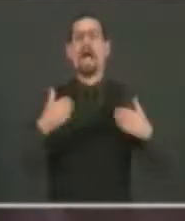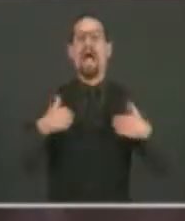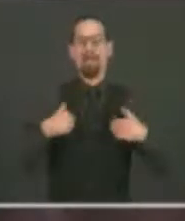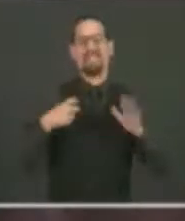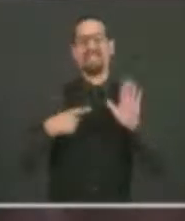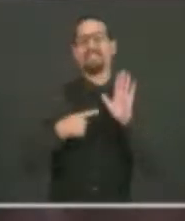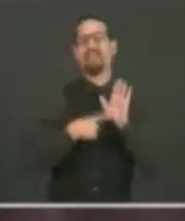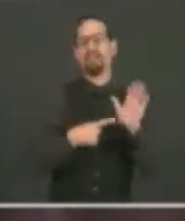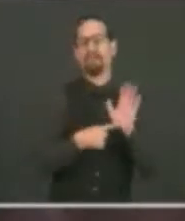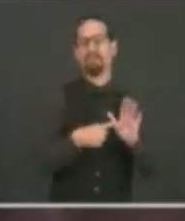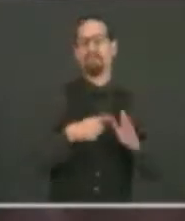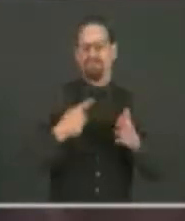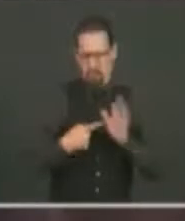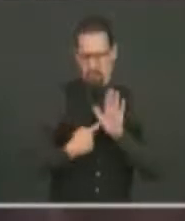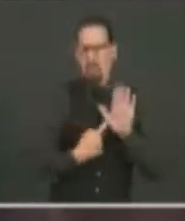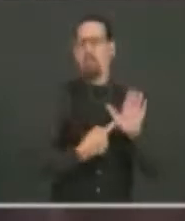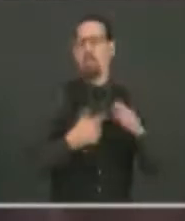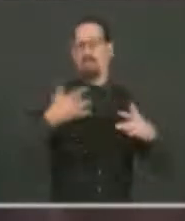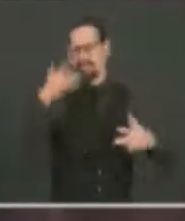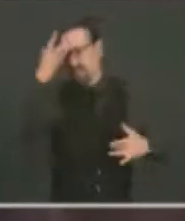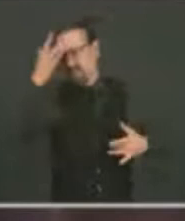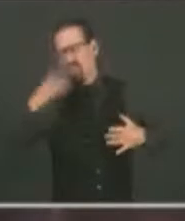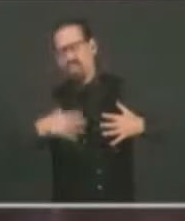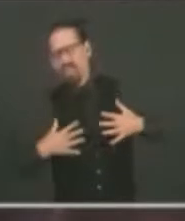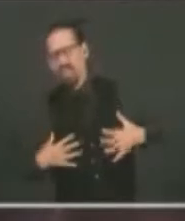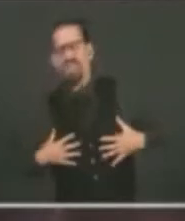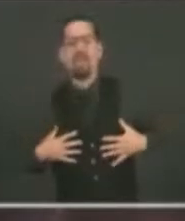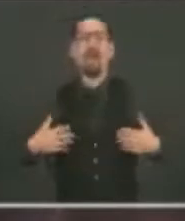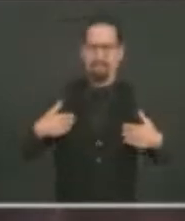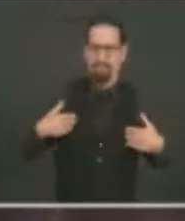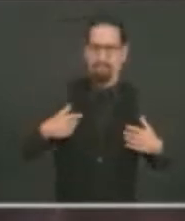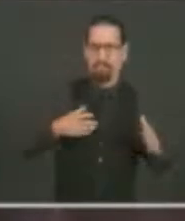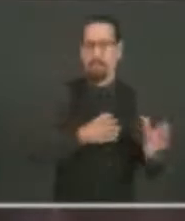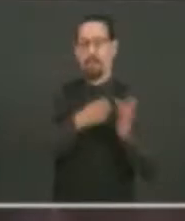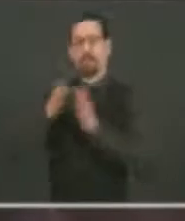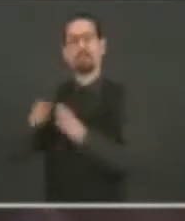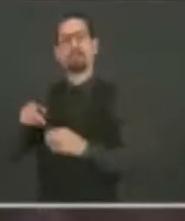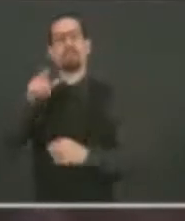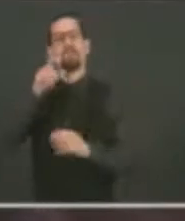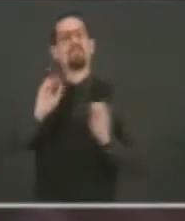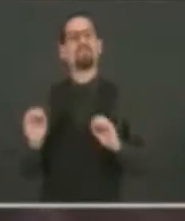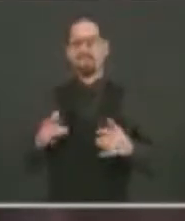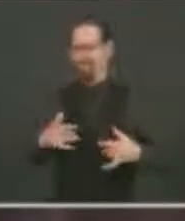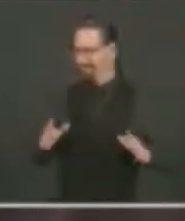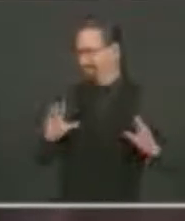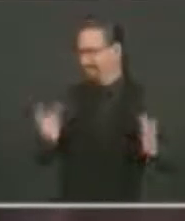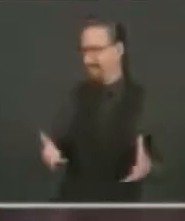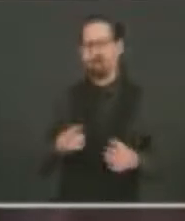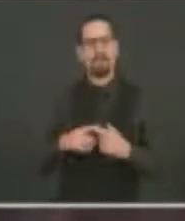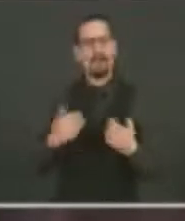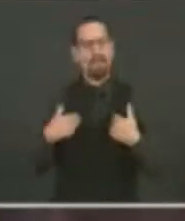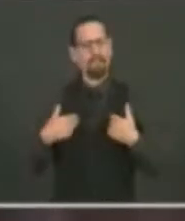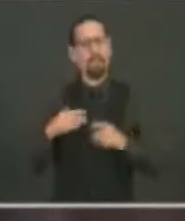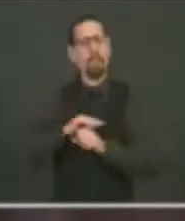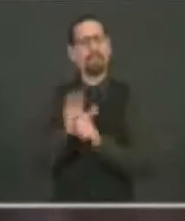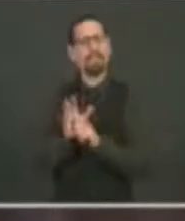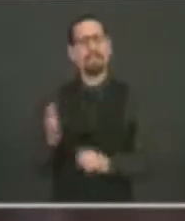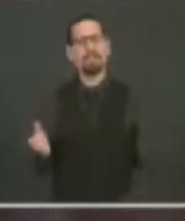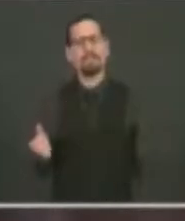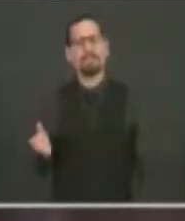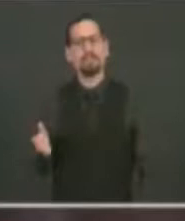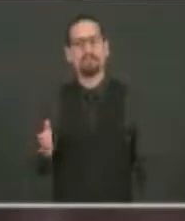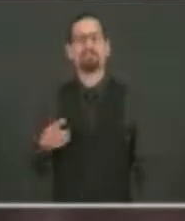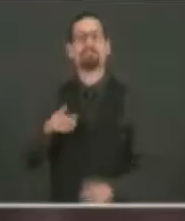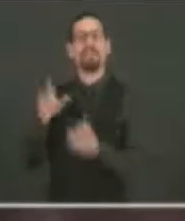that have symptoms. Still with our institutes of higher ed, more of the cases did not